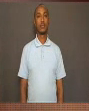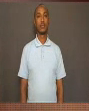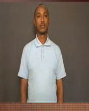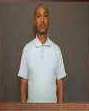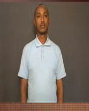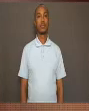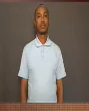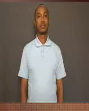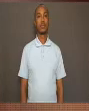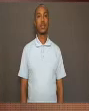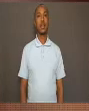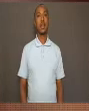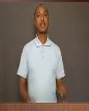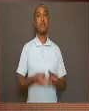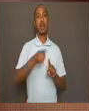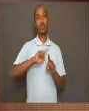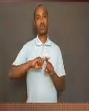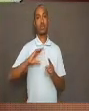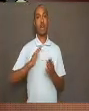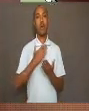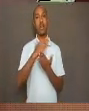Let's get back to our lesson.